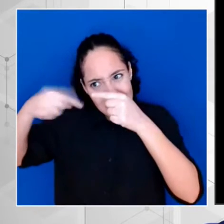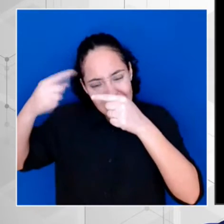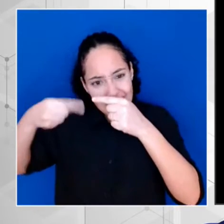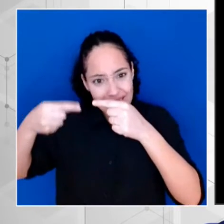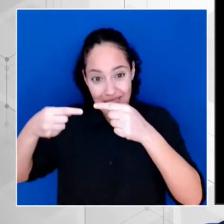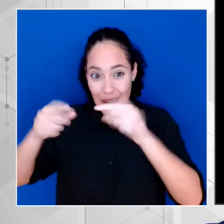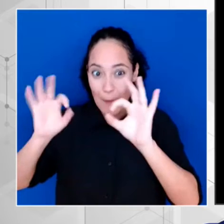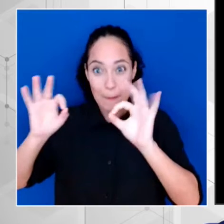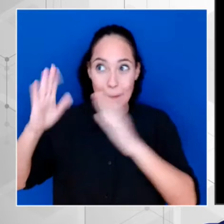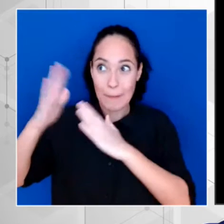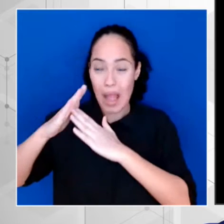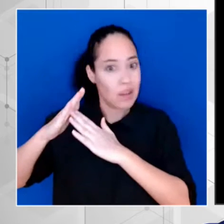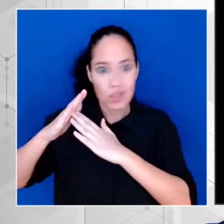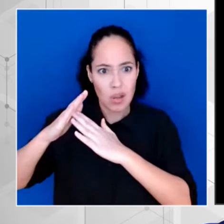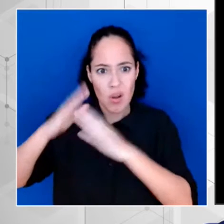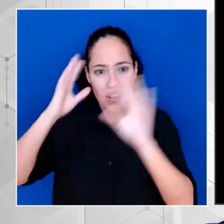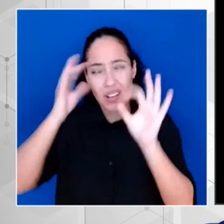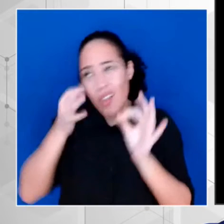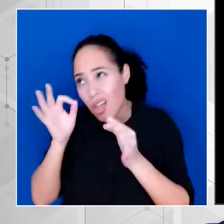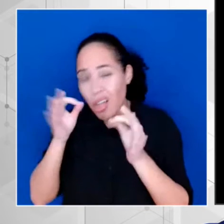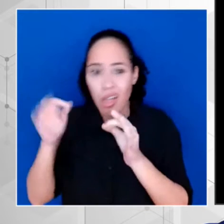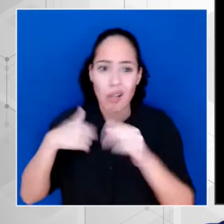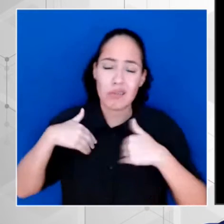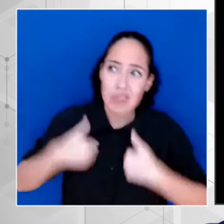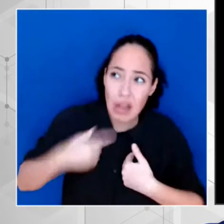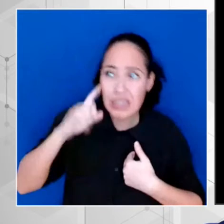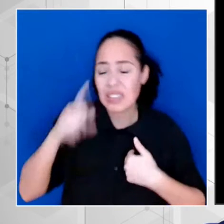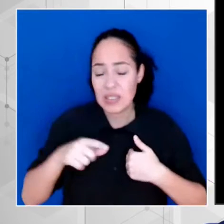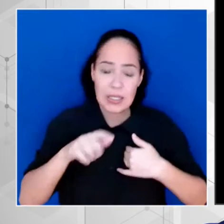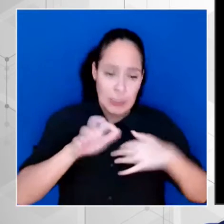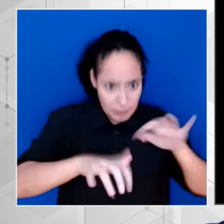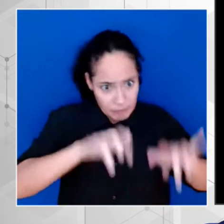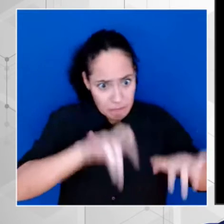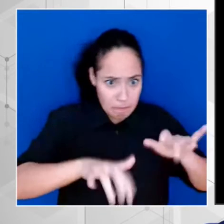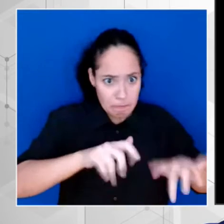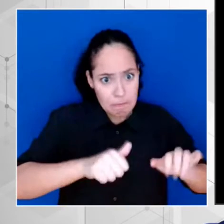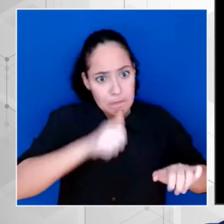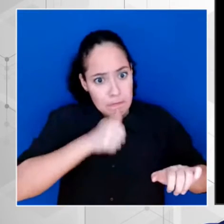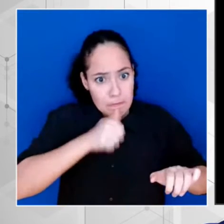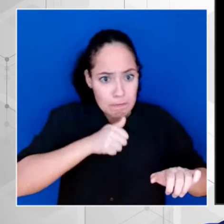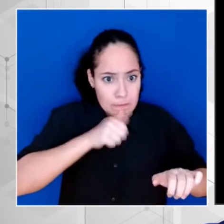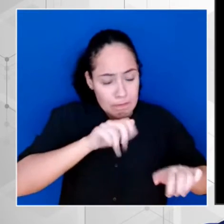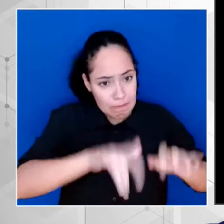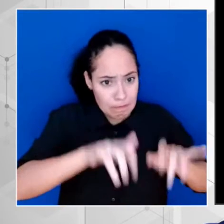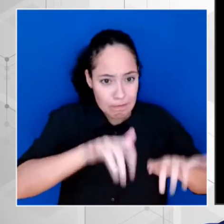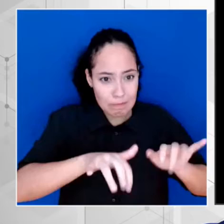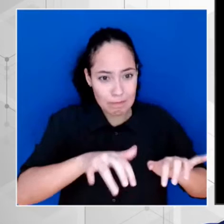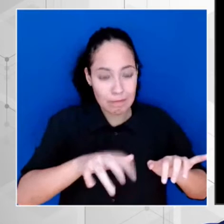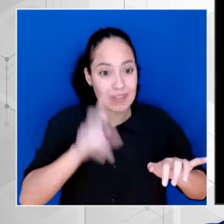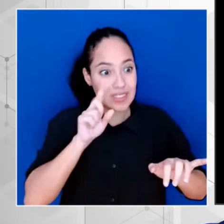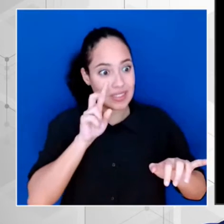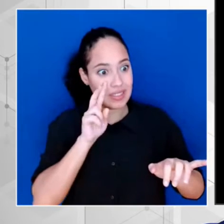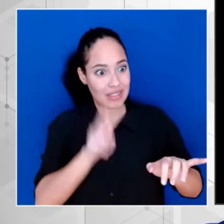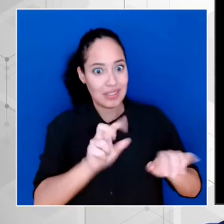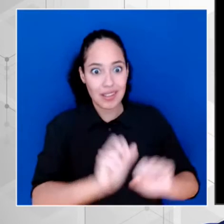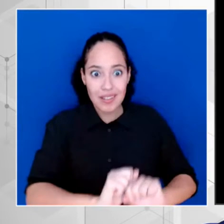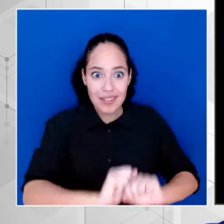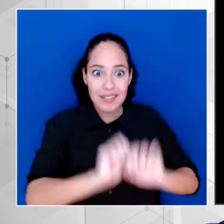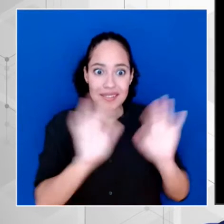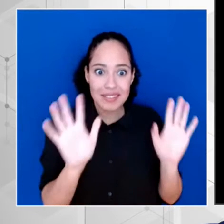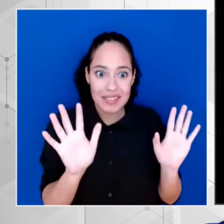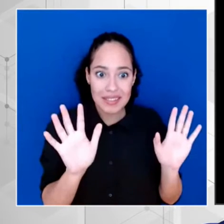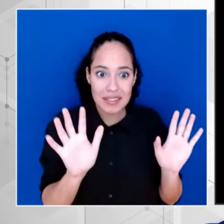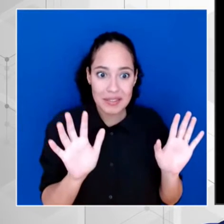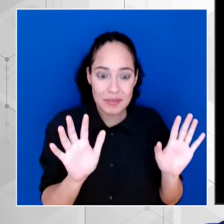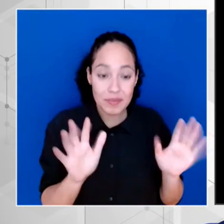to timeout? If the answer is yes, set the default values for timeouts and timers much higher, or at least